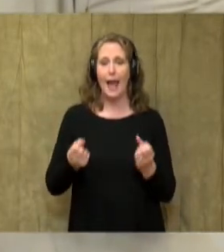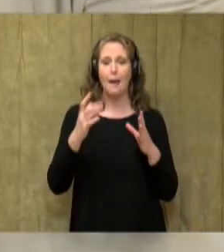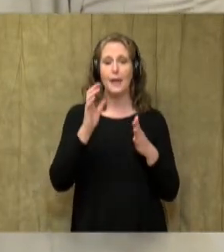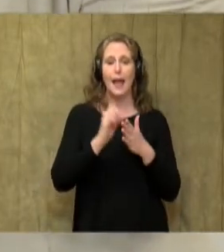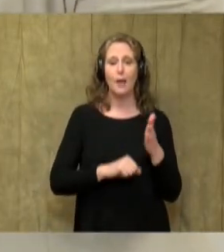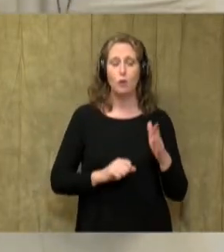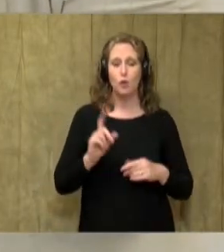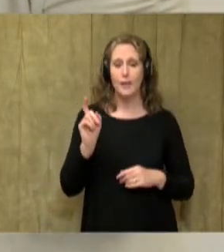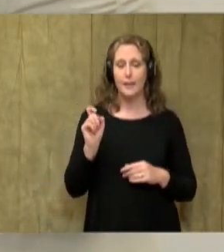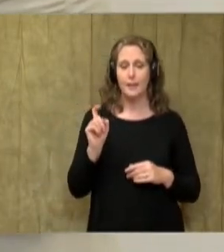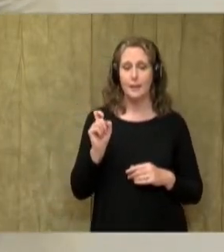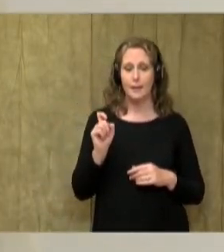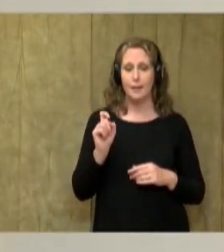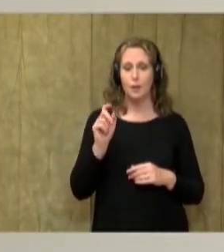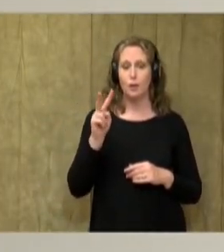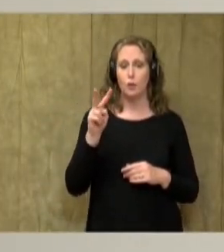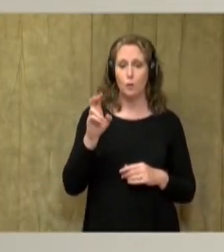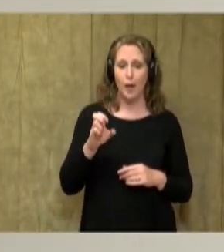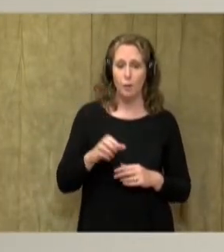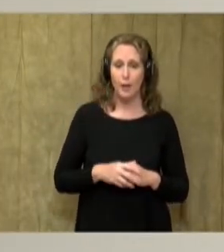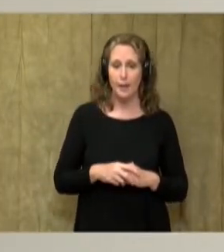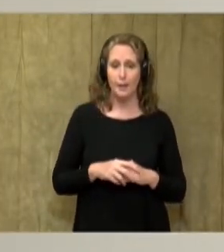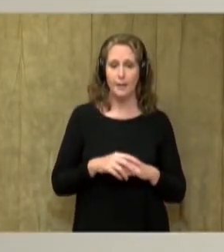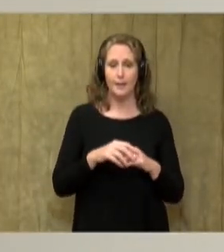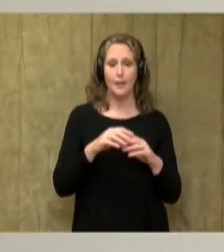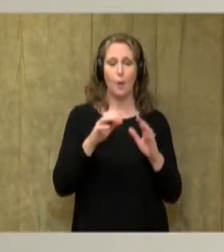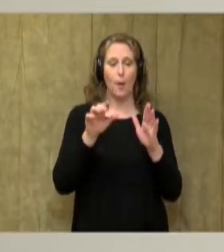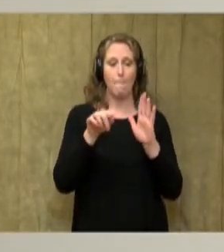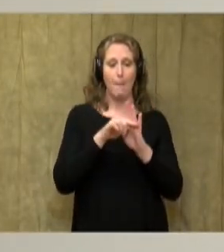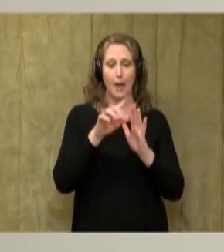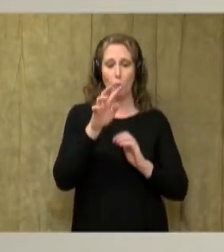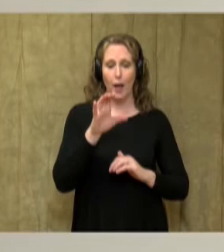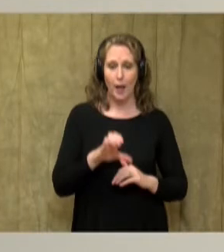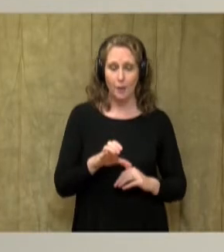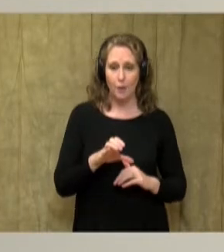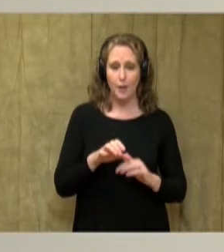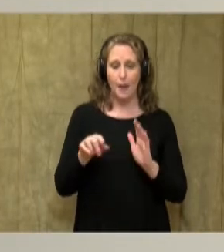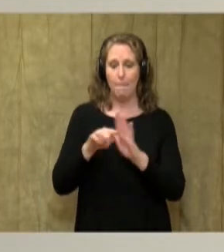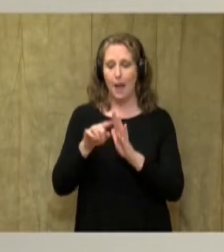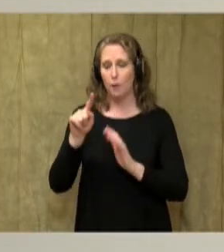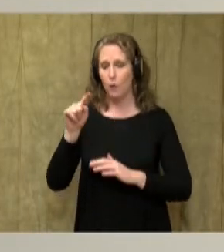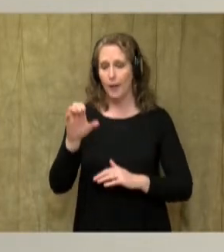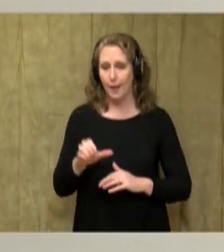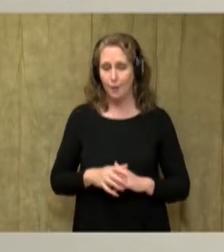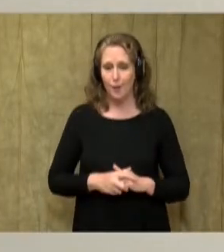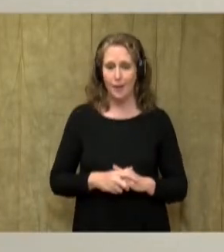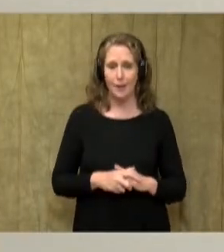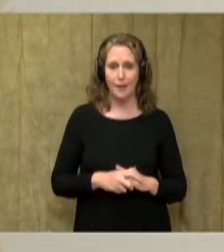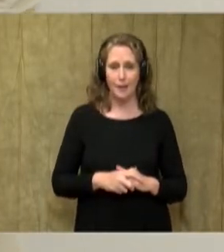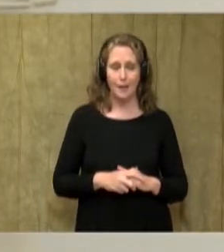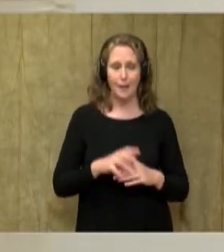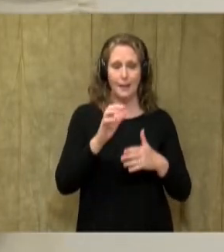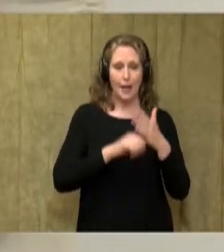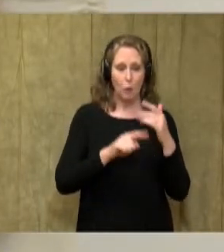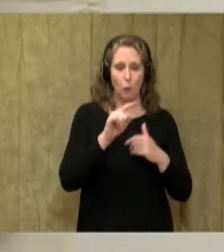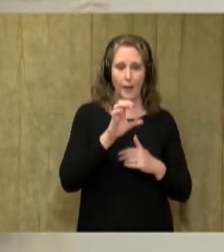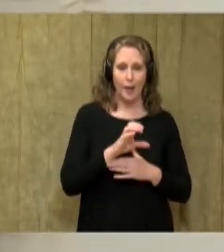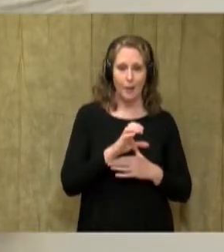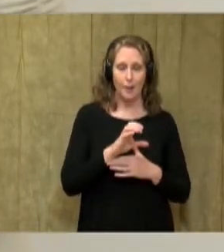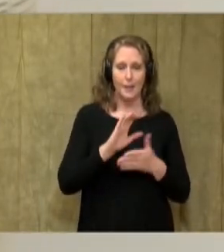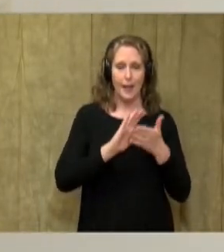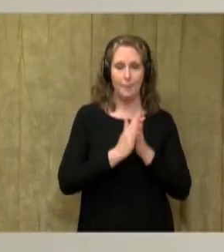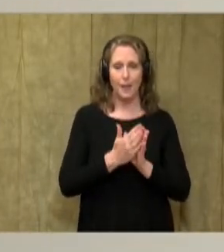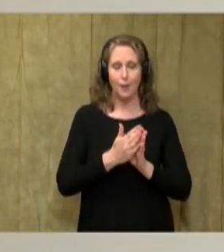hundreds? 200. So we say minus 100, minus 100. So if we take away 100,